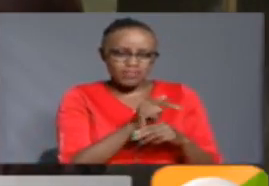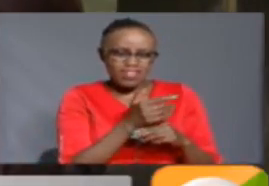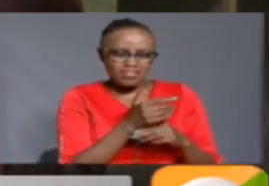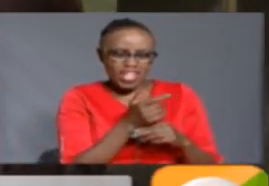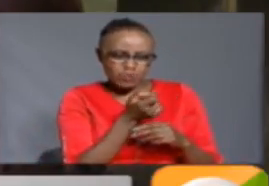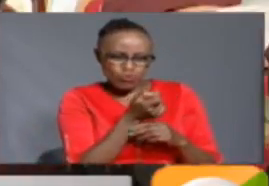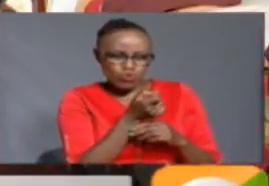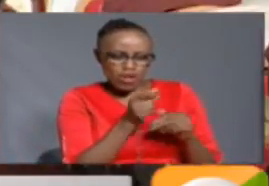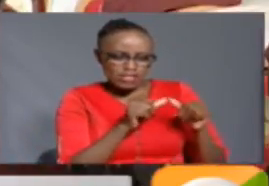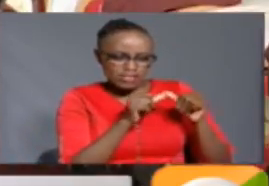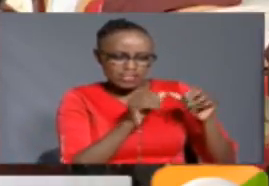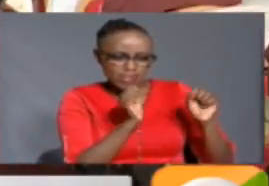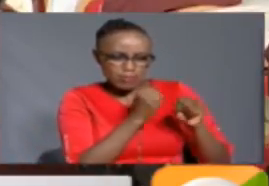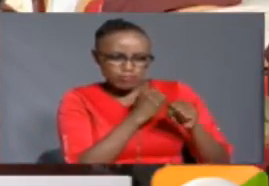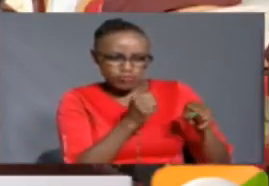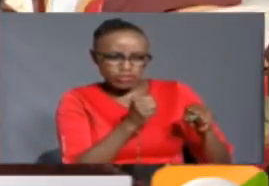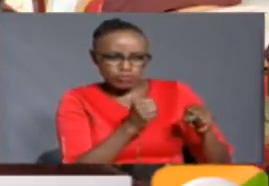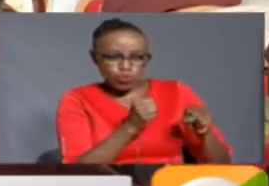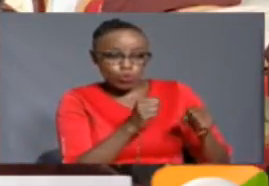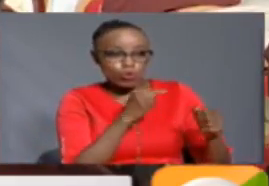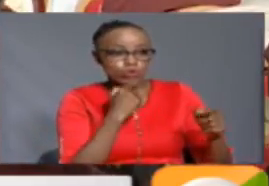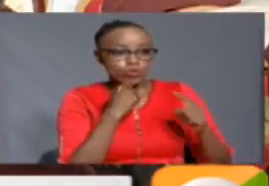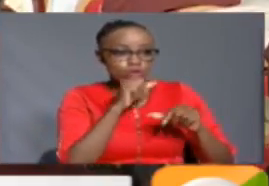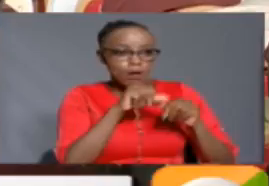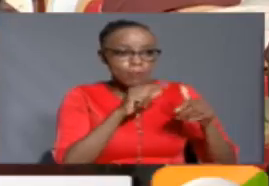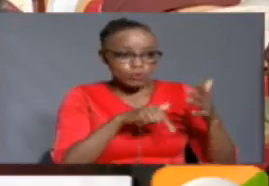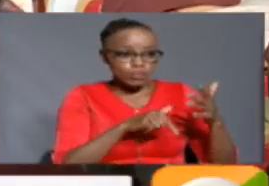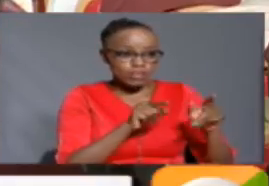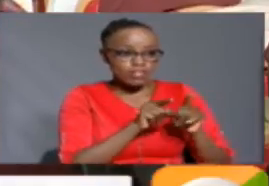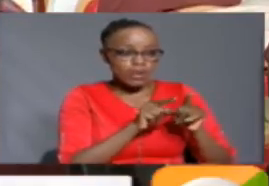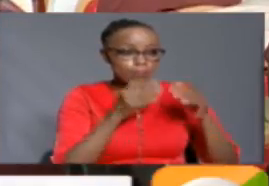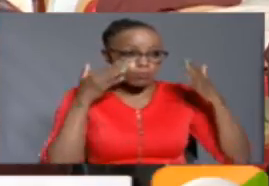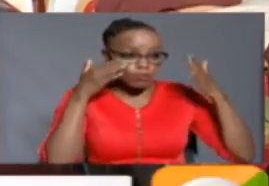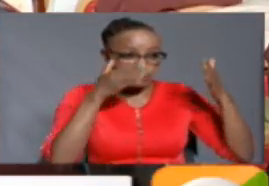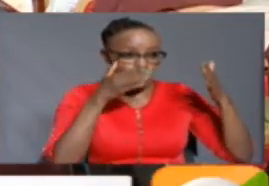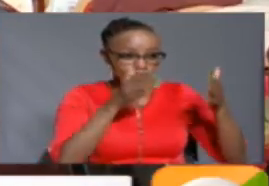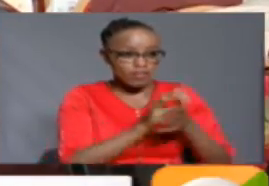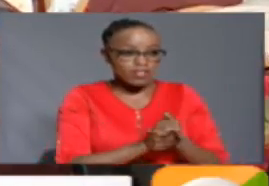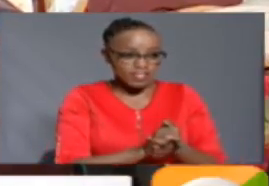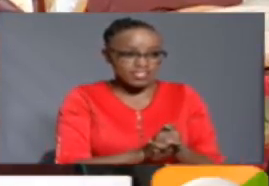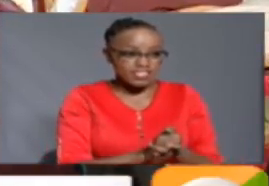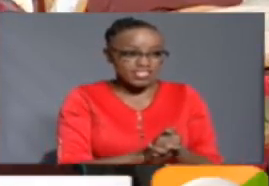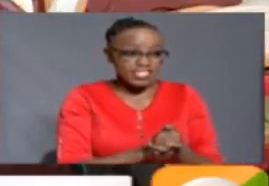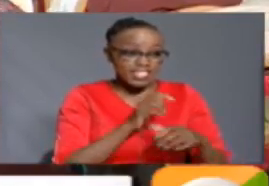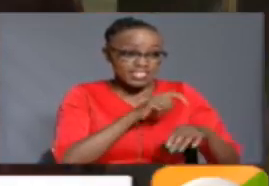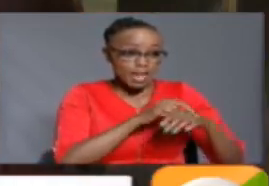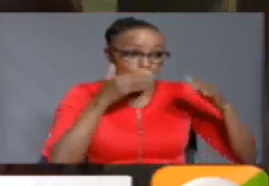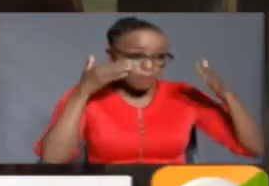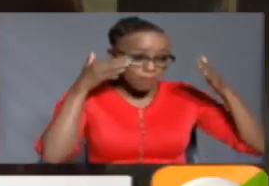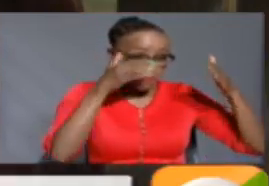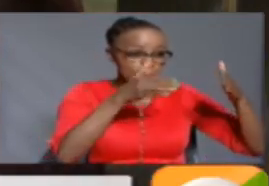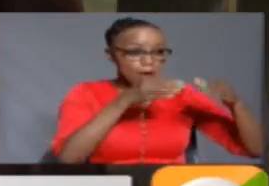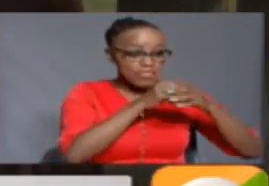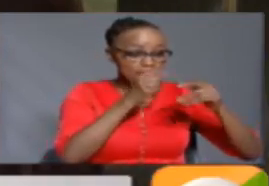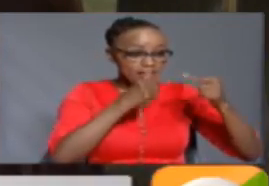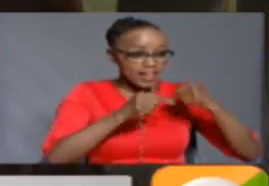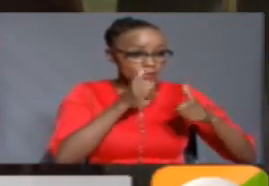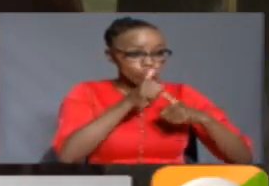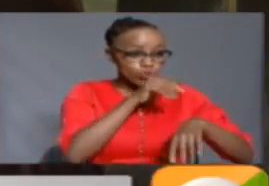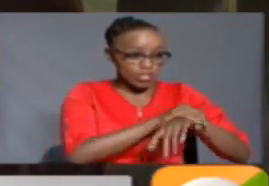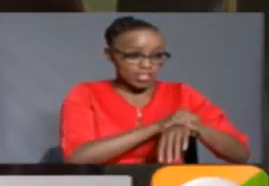slightly unsustainable in terms of when you look at unsustainable. When you look at the income that is coming